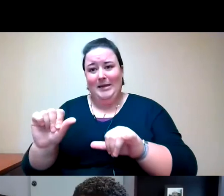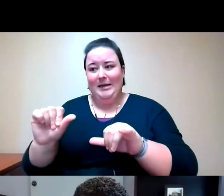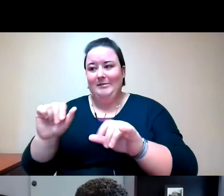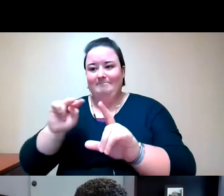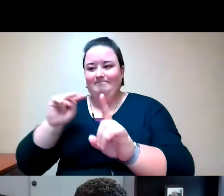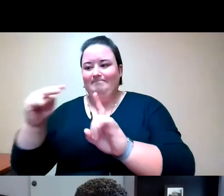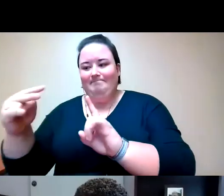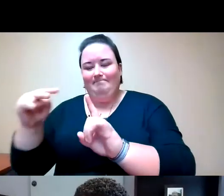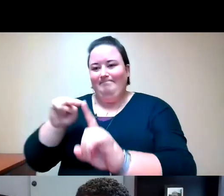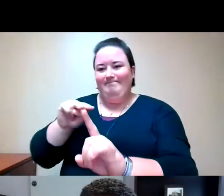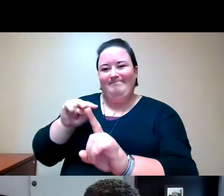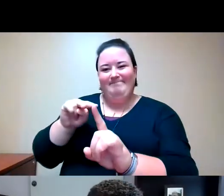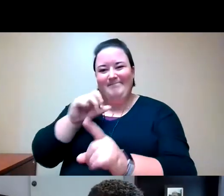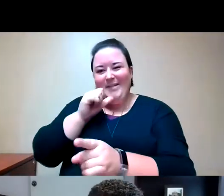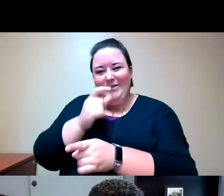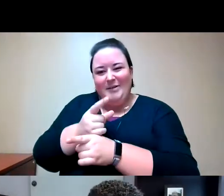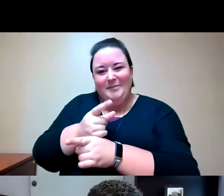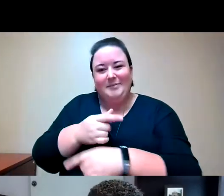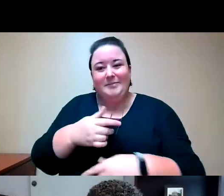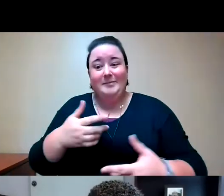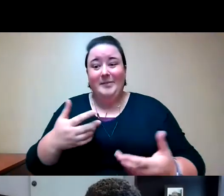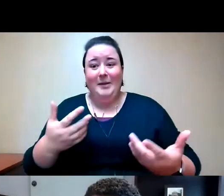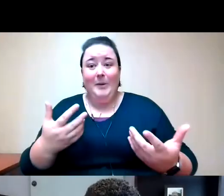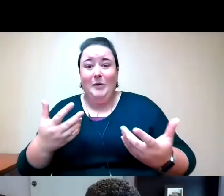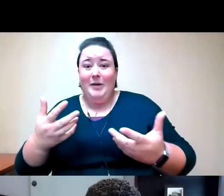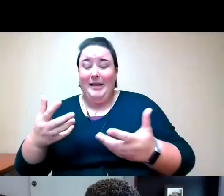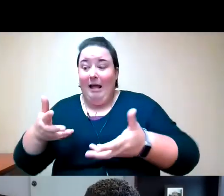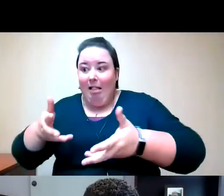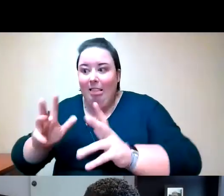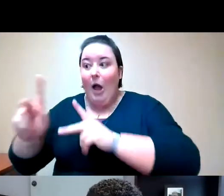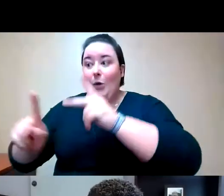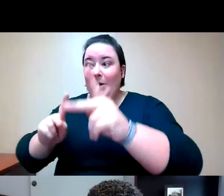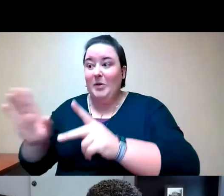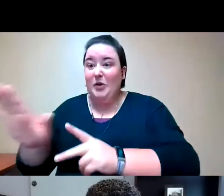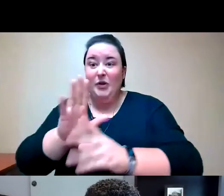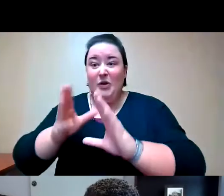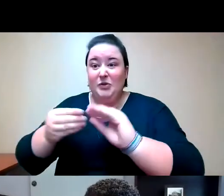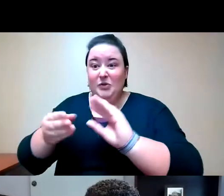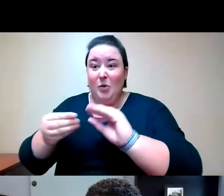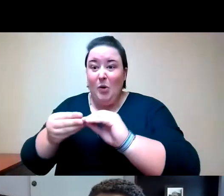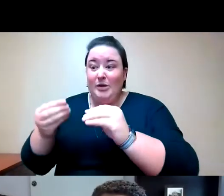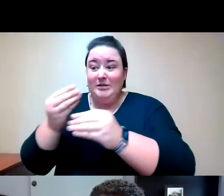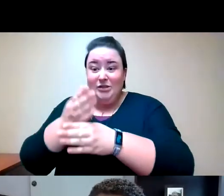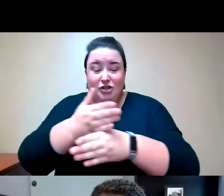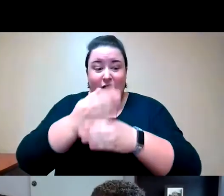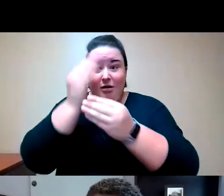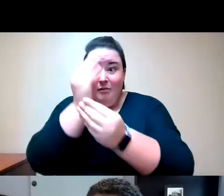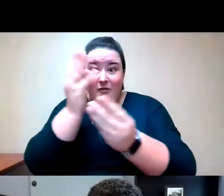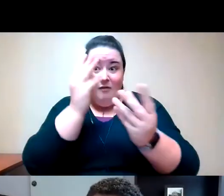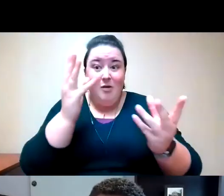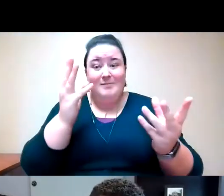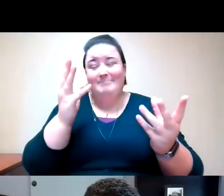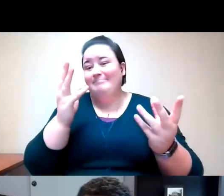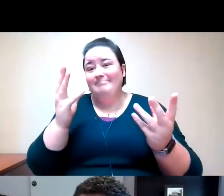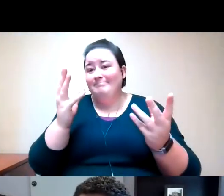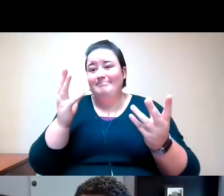equity, because we haven't even allowed people to share their stories and their lived experience to be able to then find how we can then